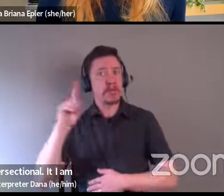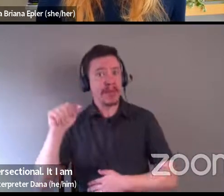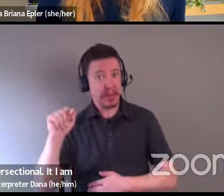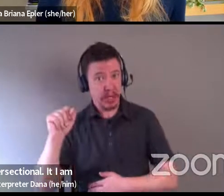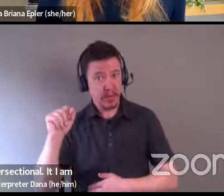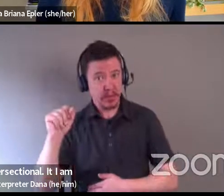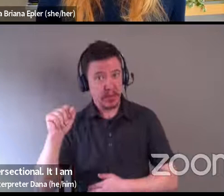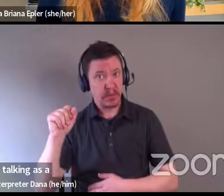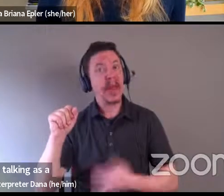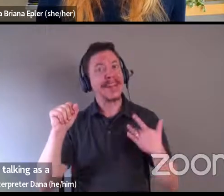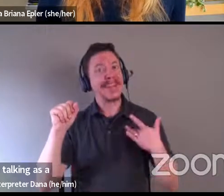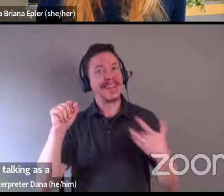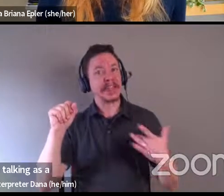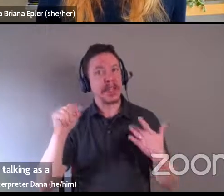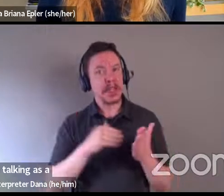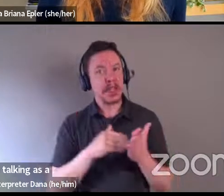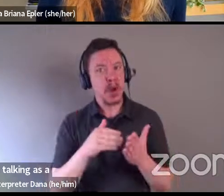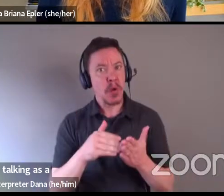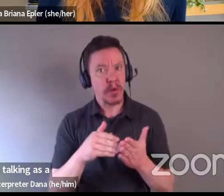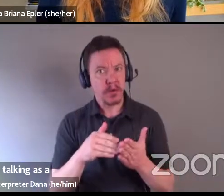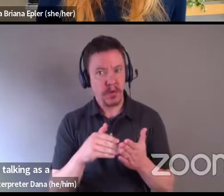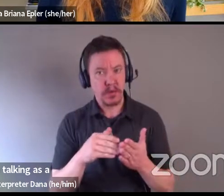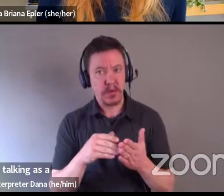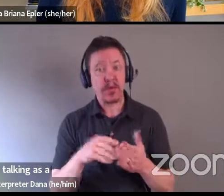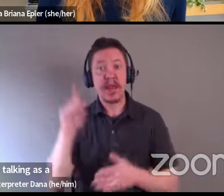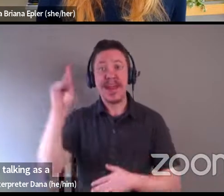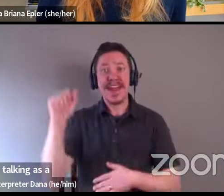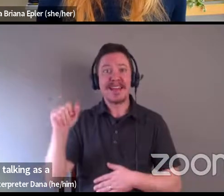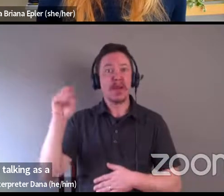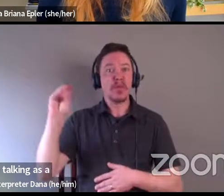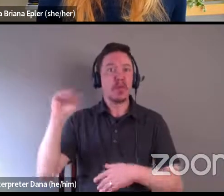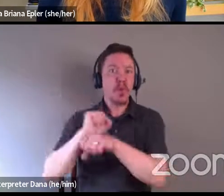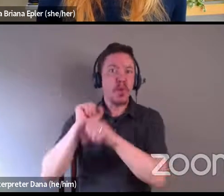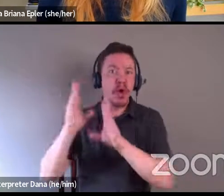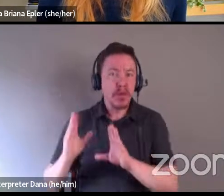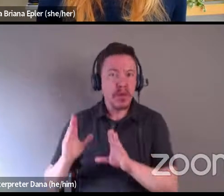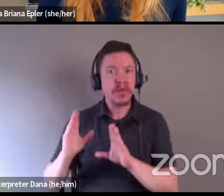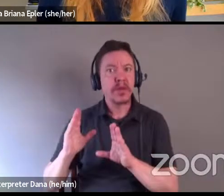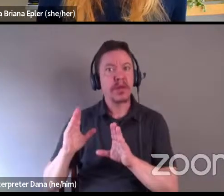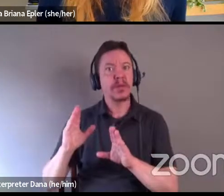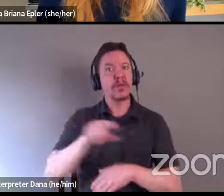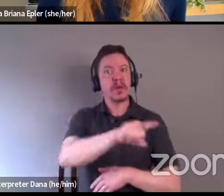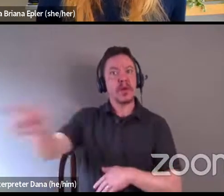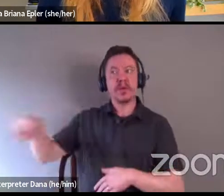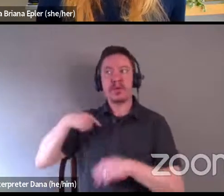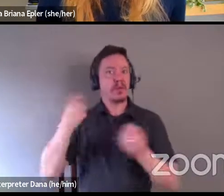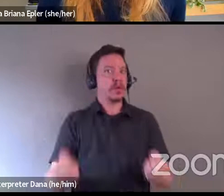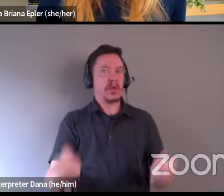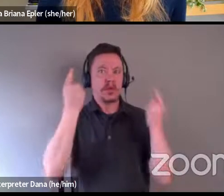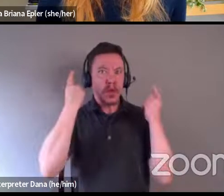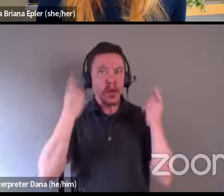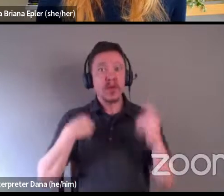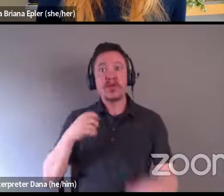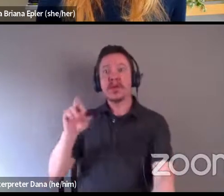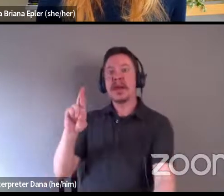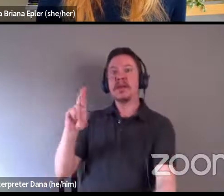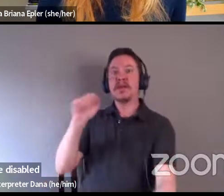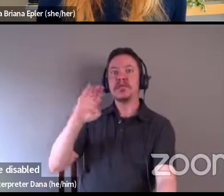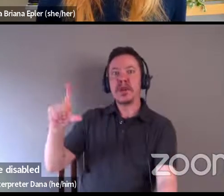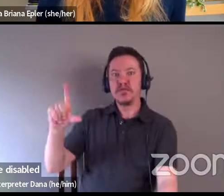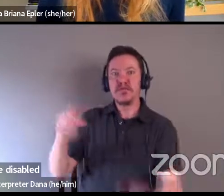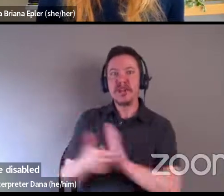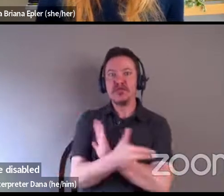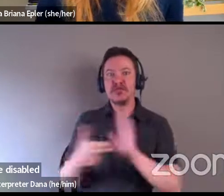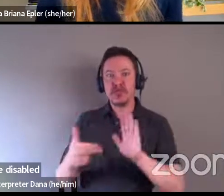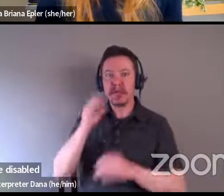often the disabled colleagues, or they don't understand the racial,